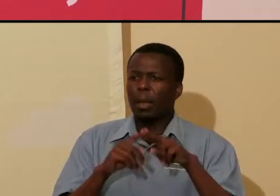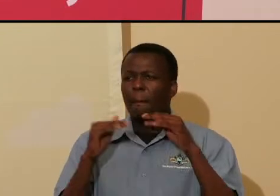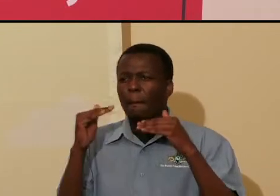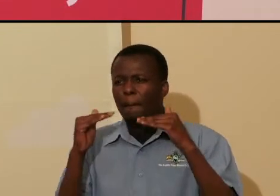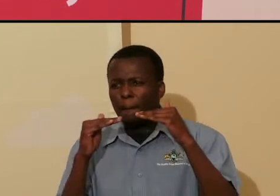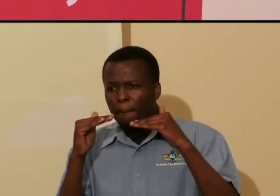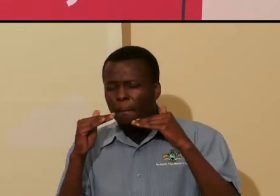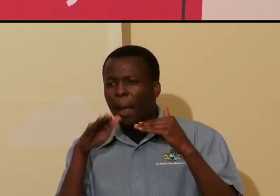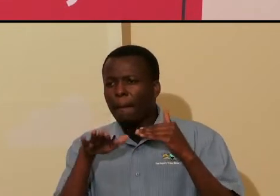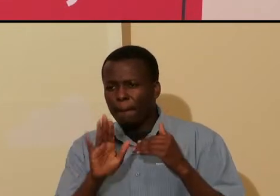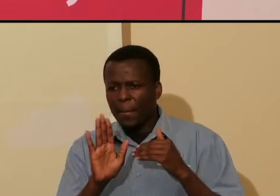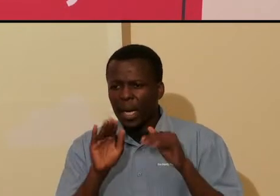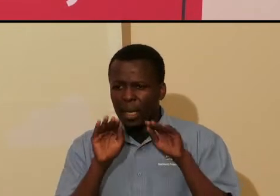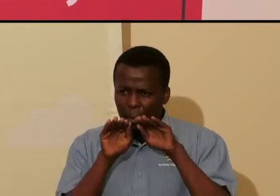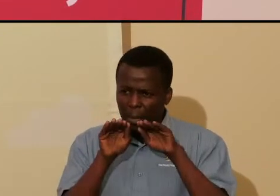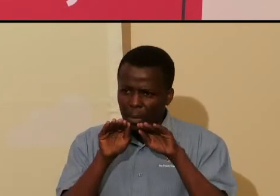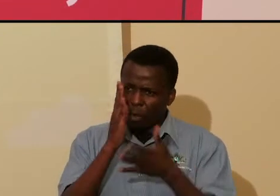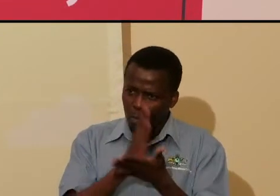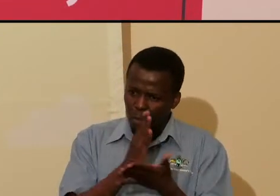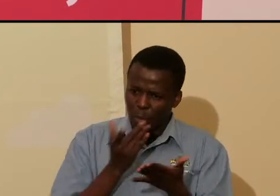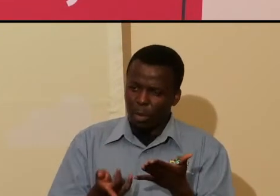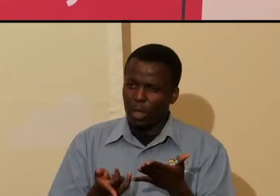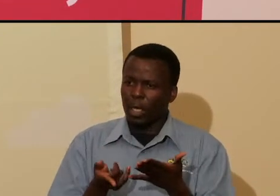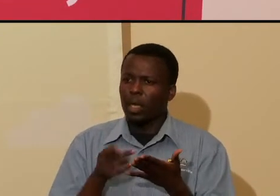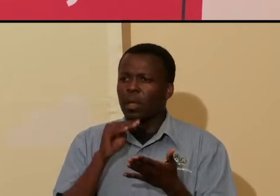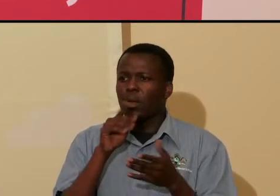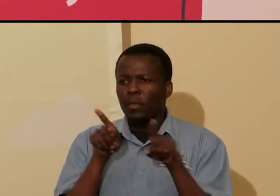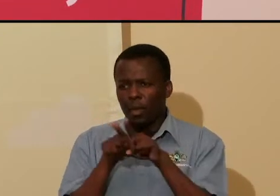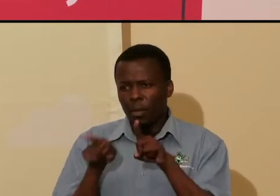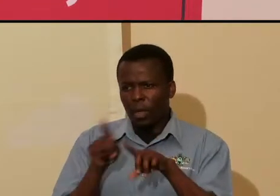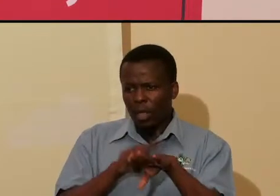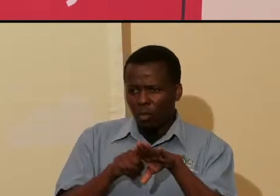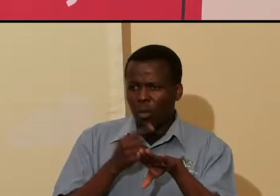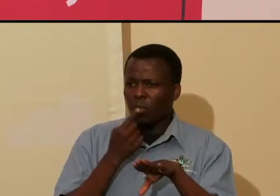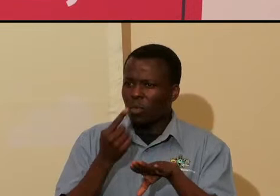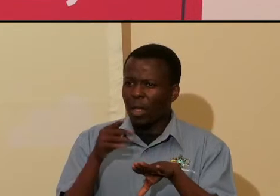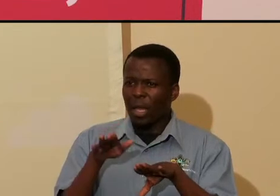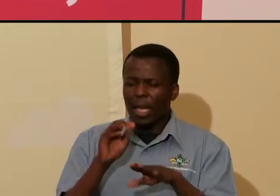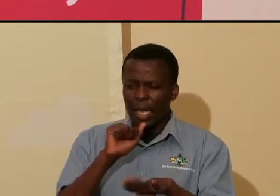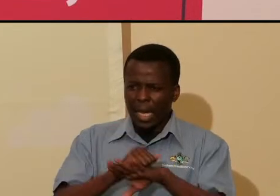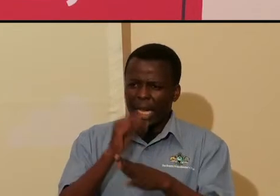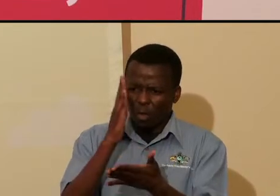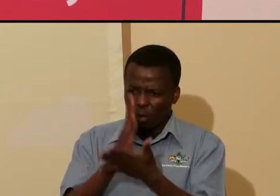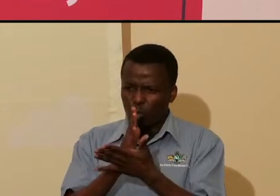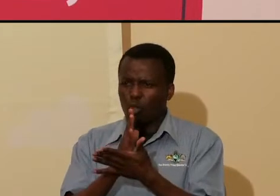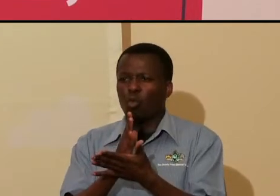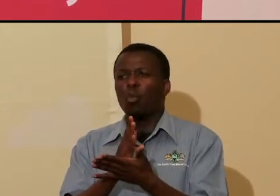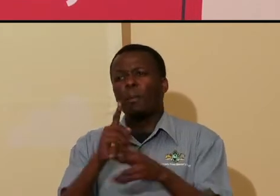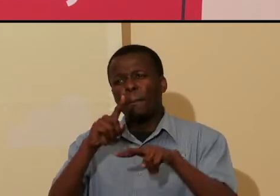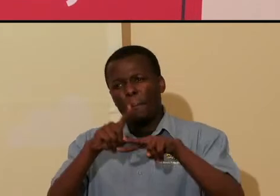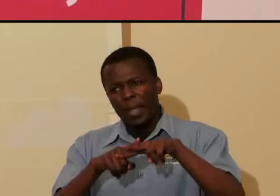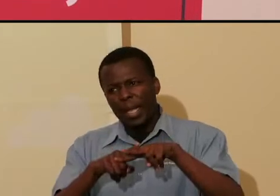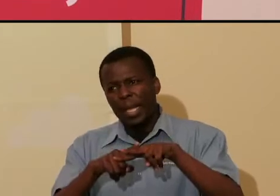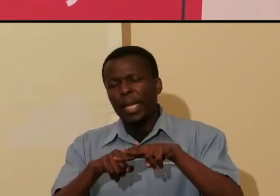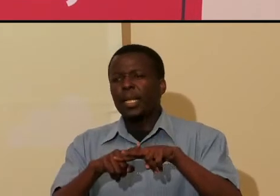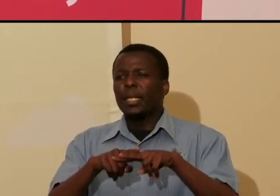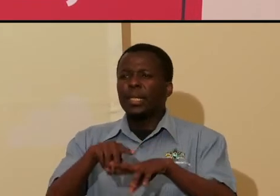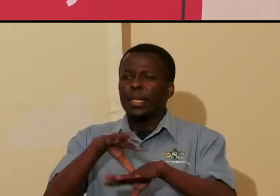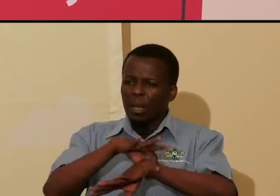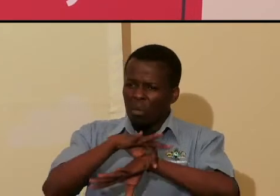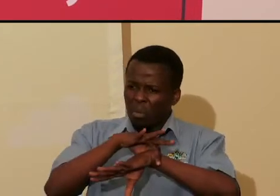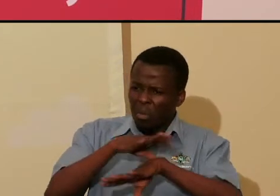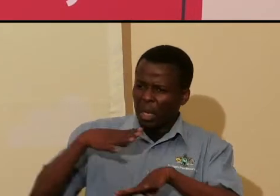on, Singoba AIDS, letinye tifo nekubandlulula. The hashtag, we've decided to use a hashtag for young